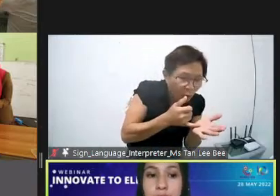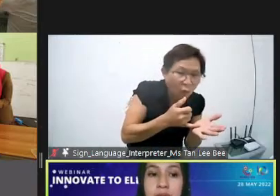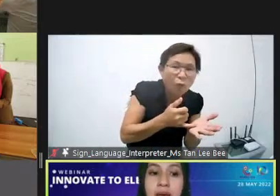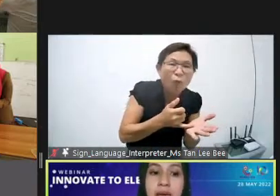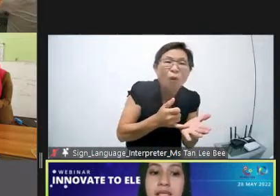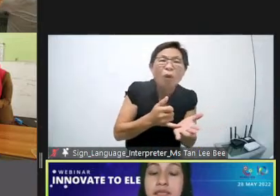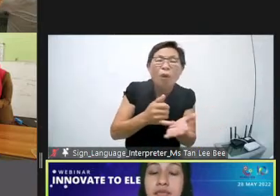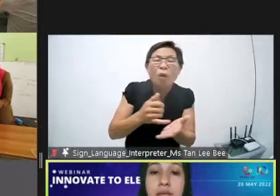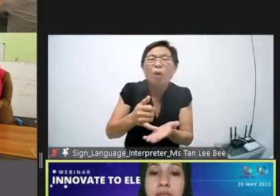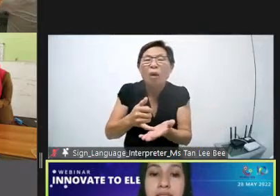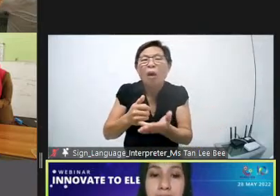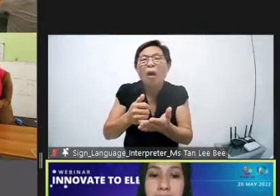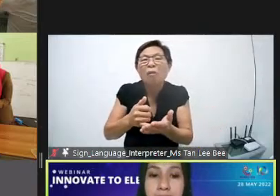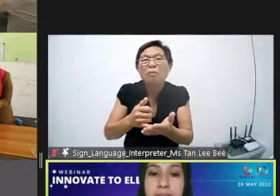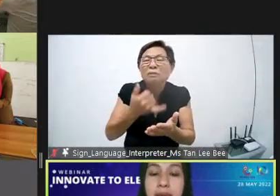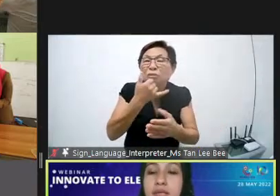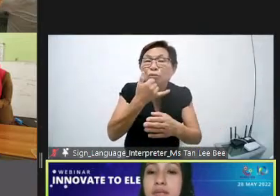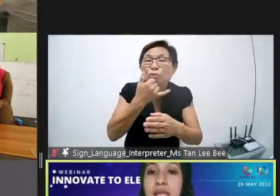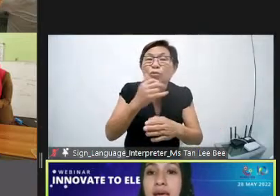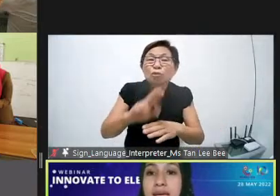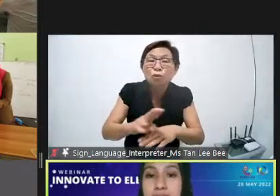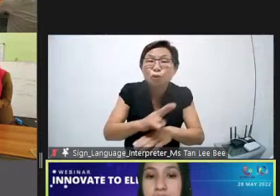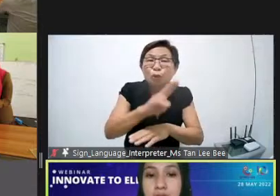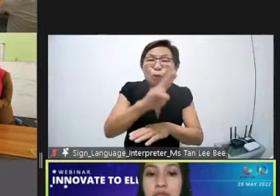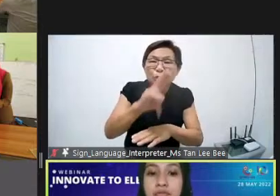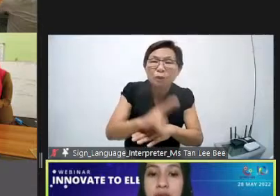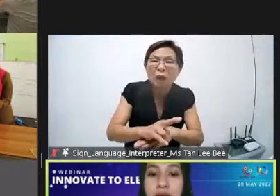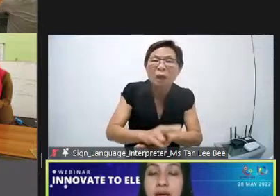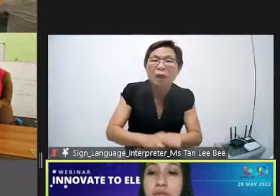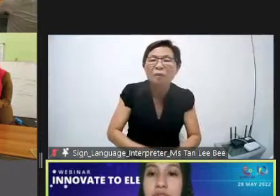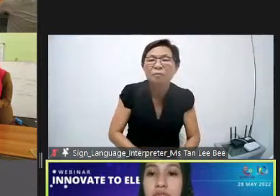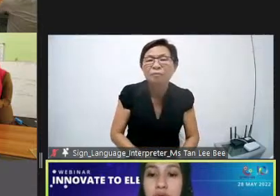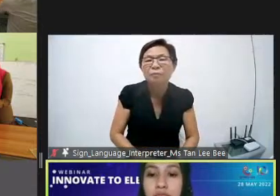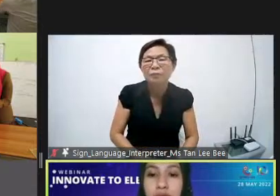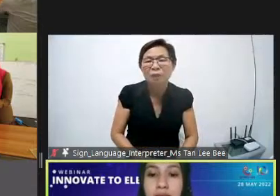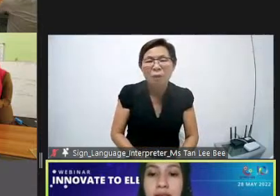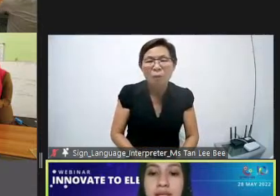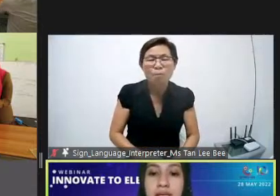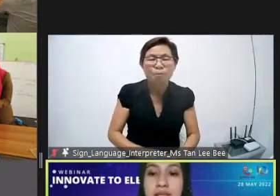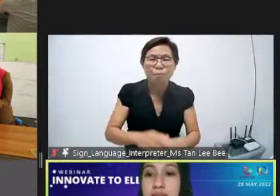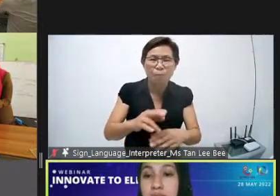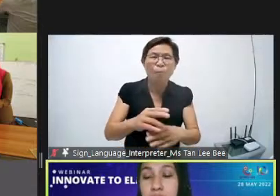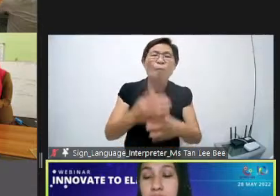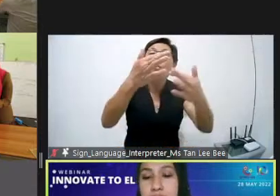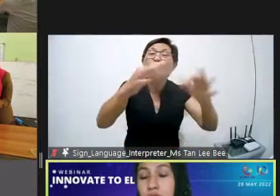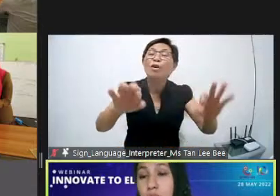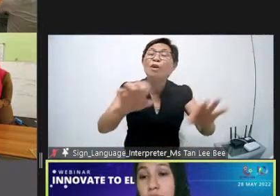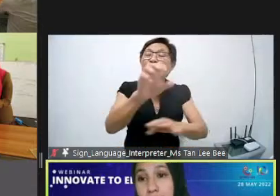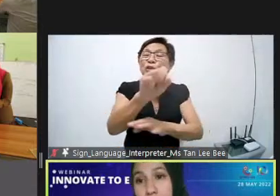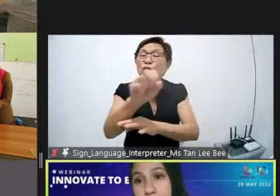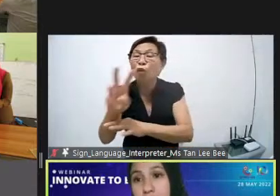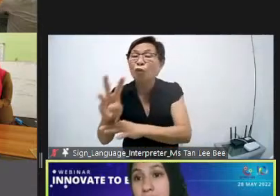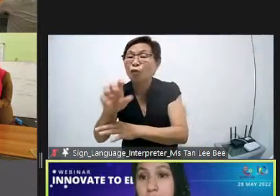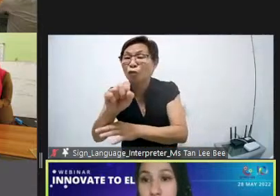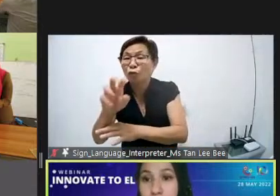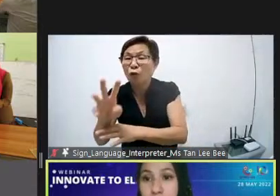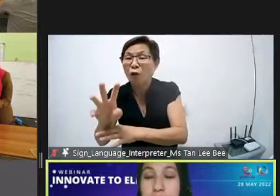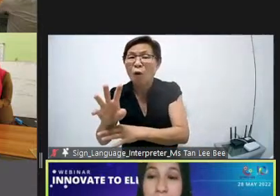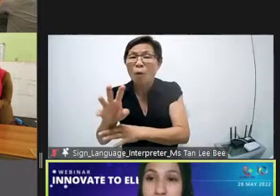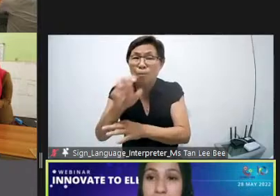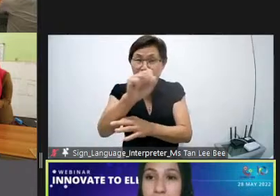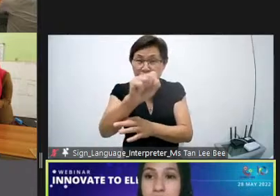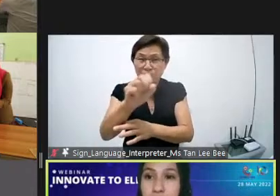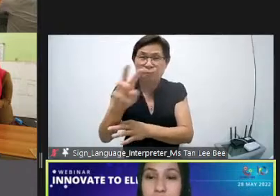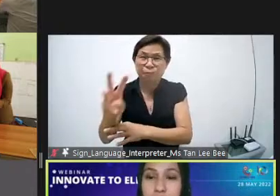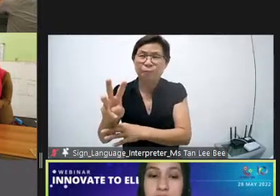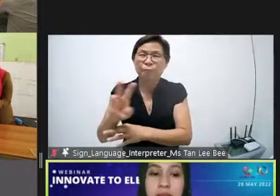abuse. I developed this app by utilizing a free Android software creation website, the namely